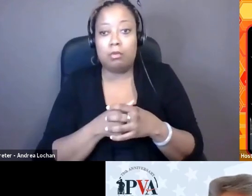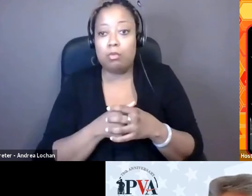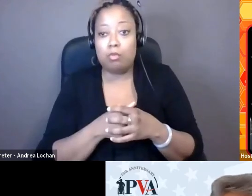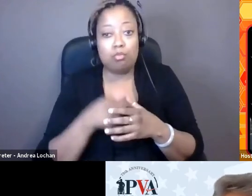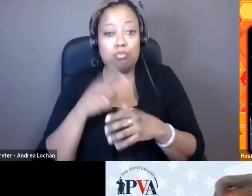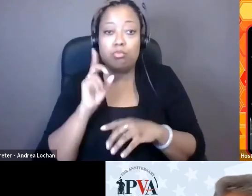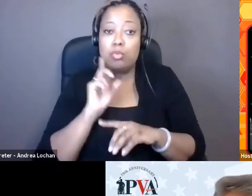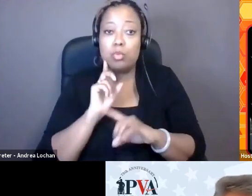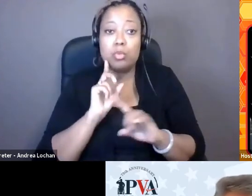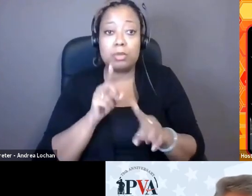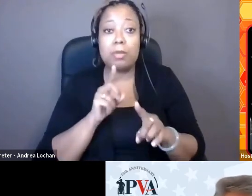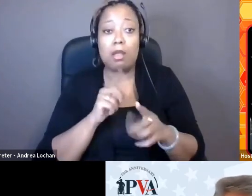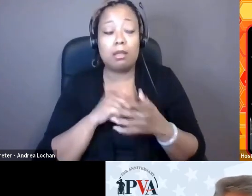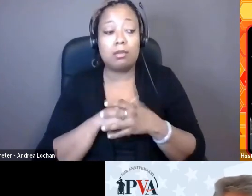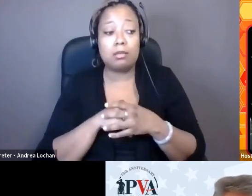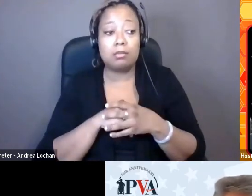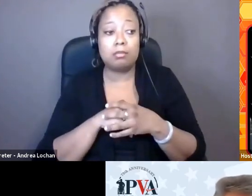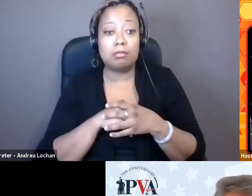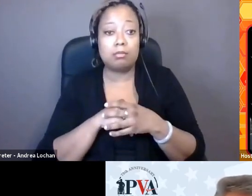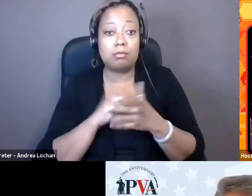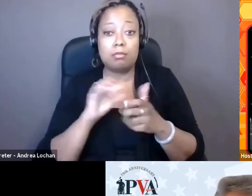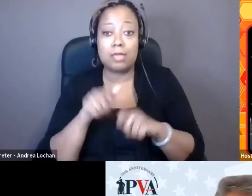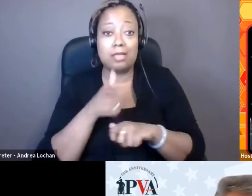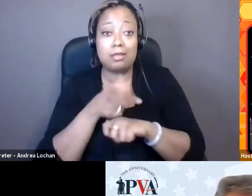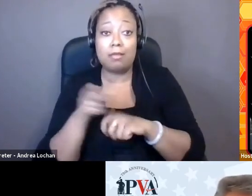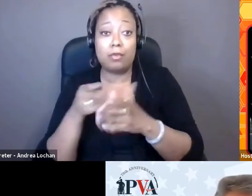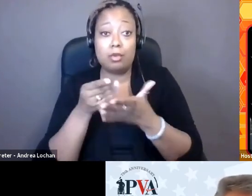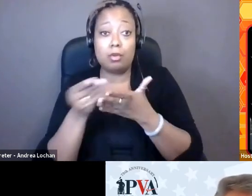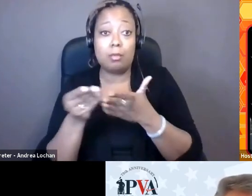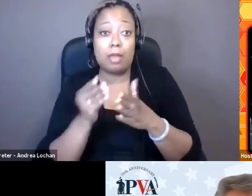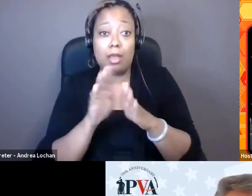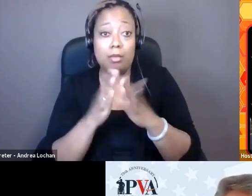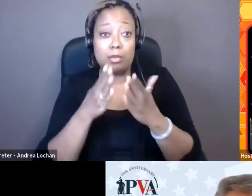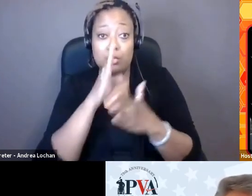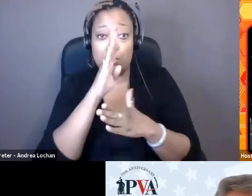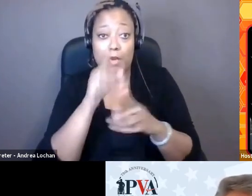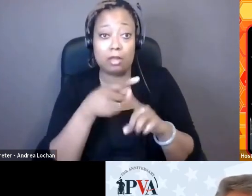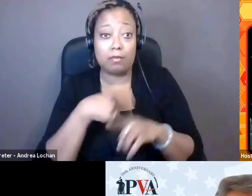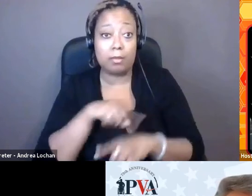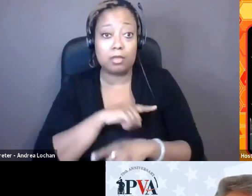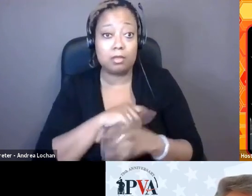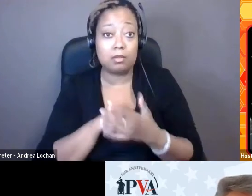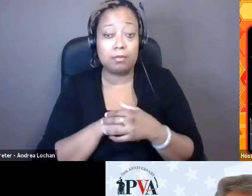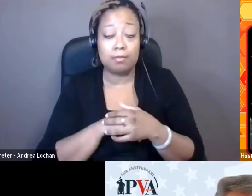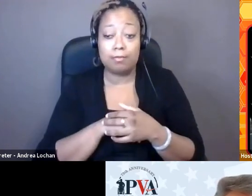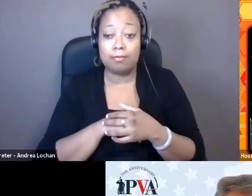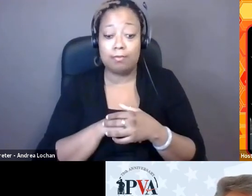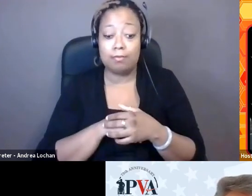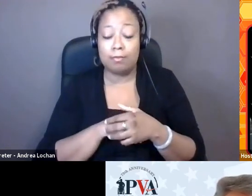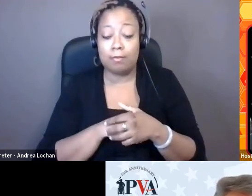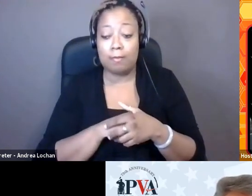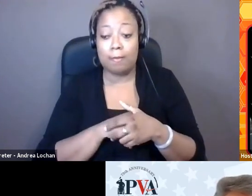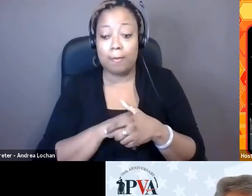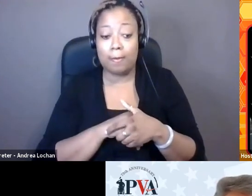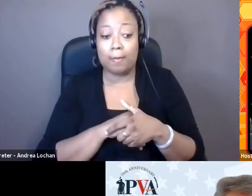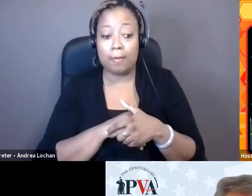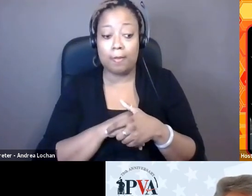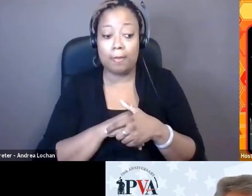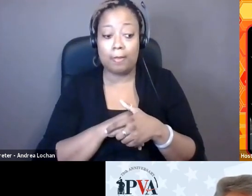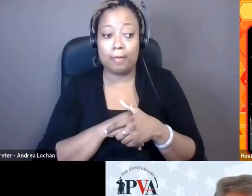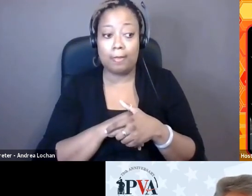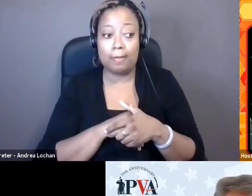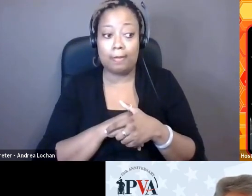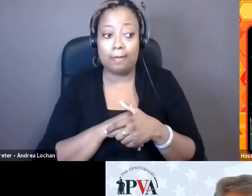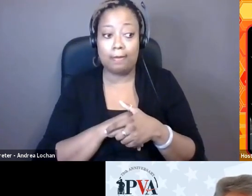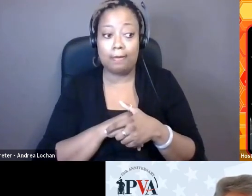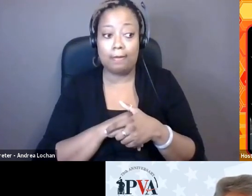you and arrange for you to purchase the book directly from us. Awesome. Thanks, Mark. Here's another one.